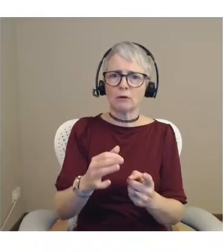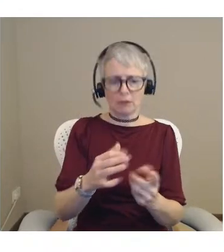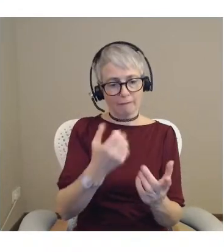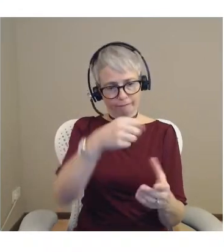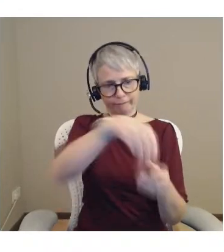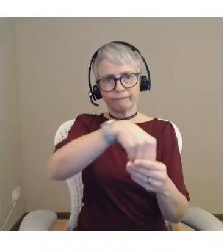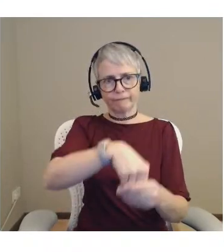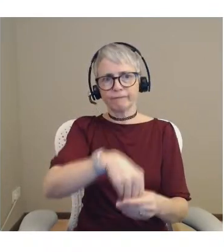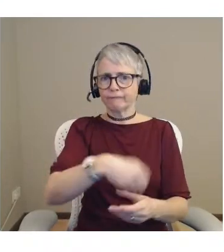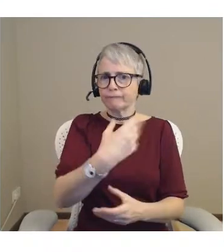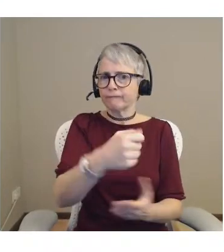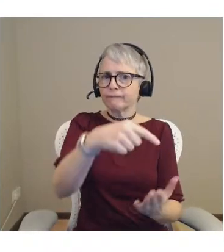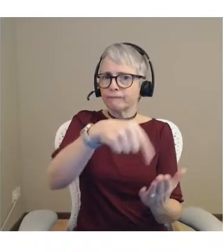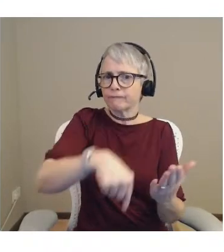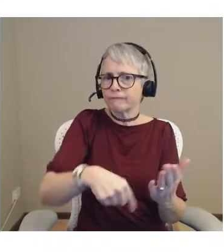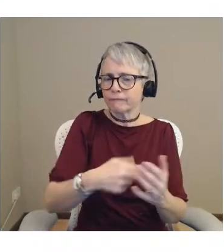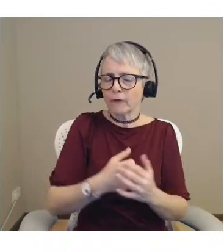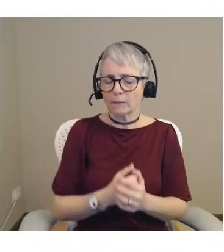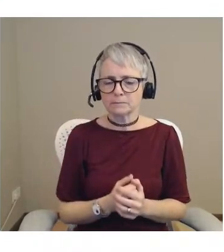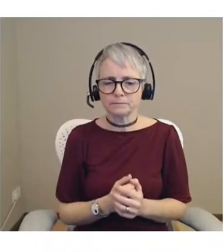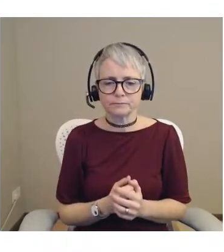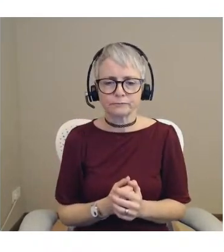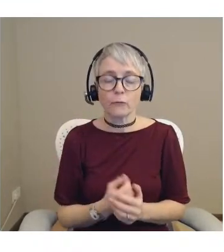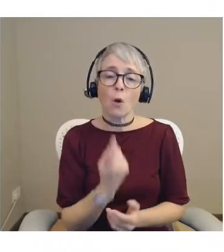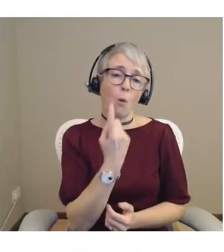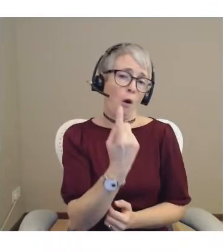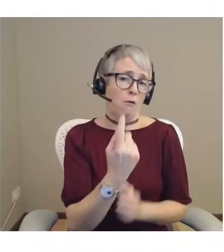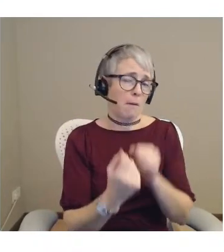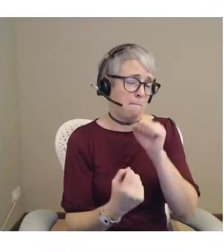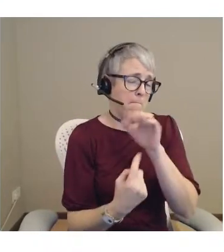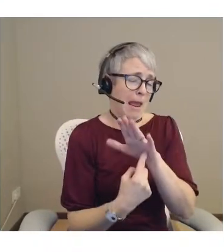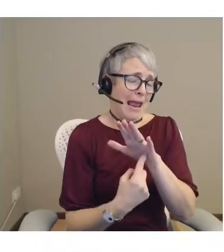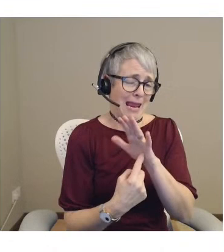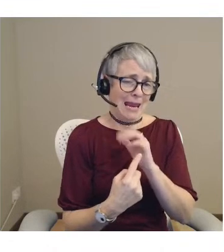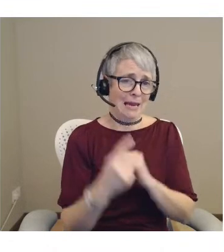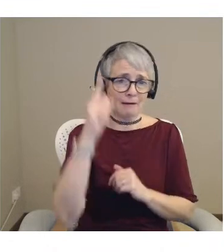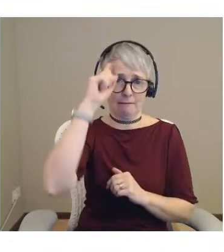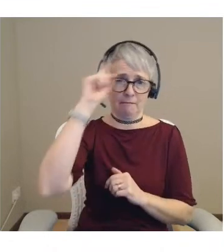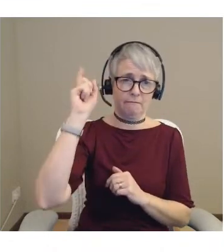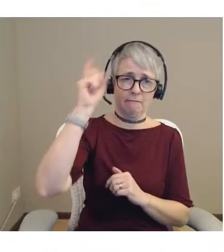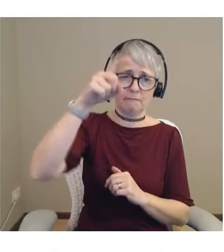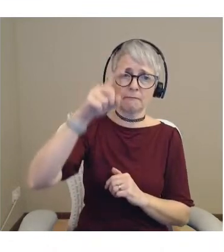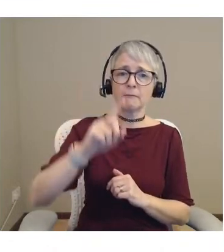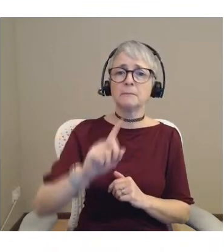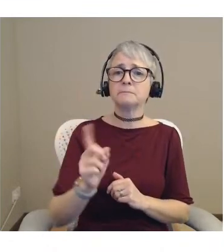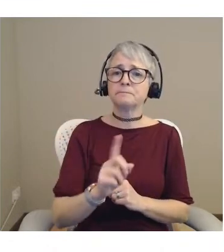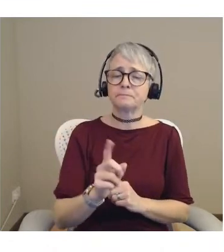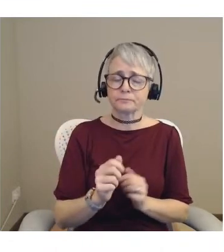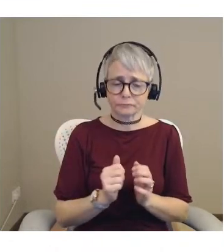with the Commission last year. One of the main flagship initiatives relates to